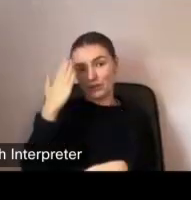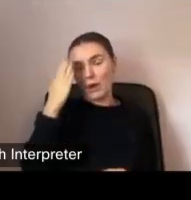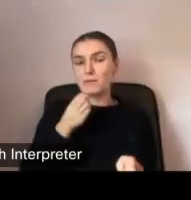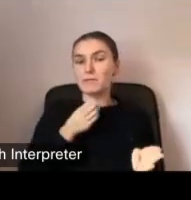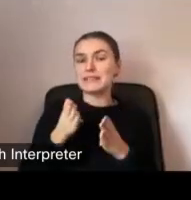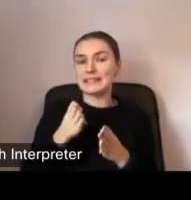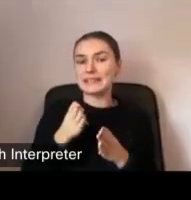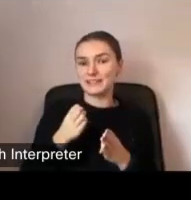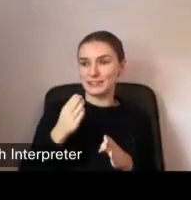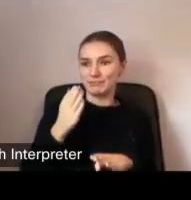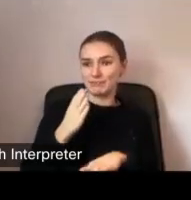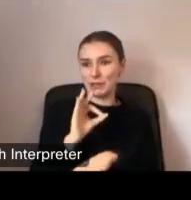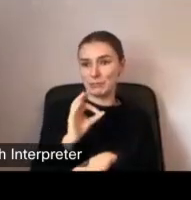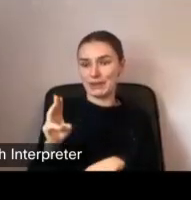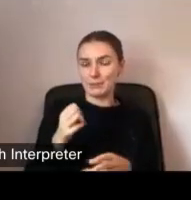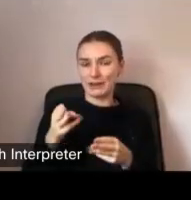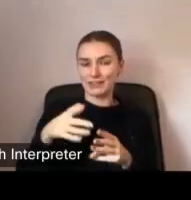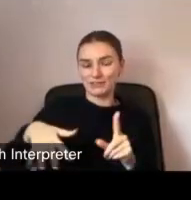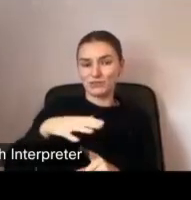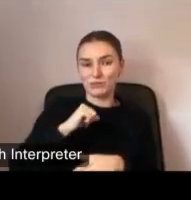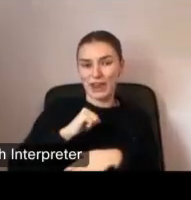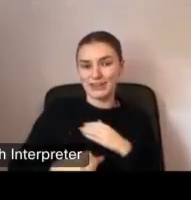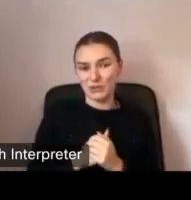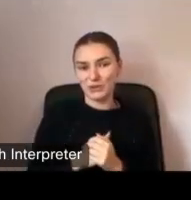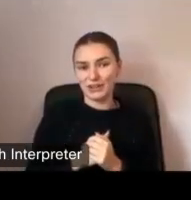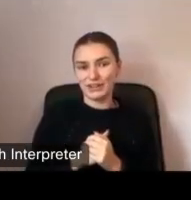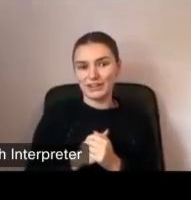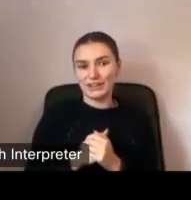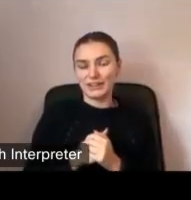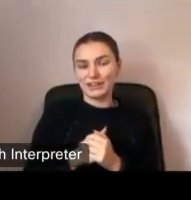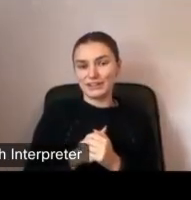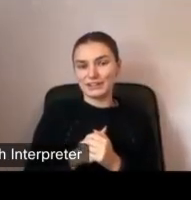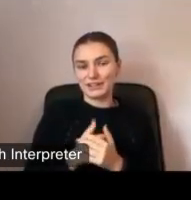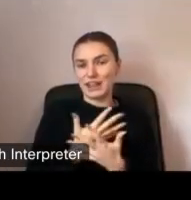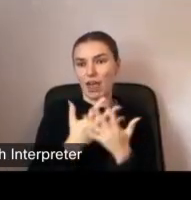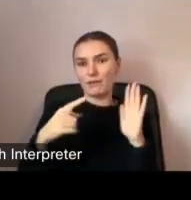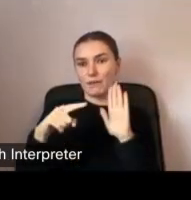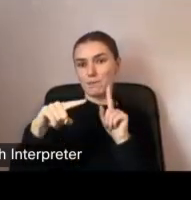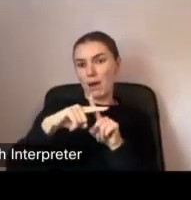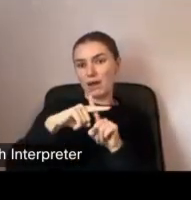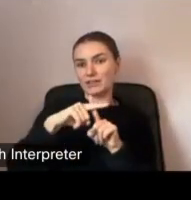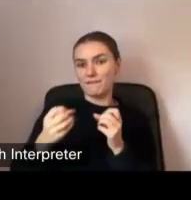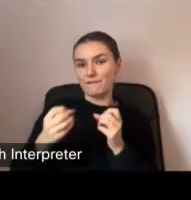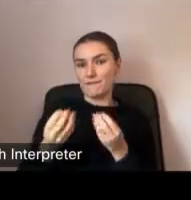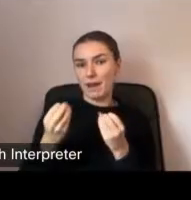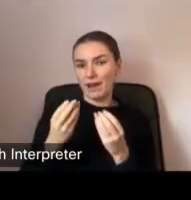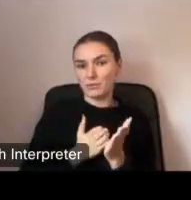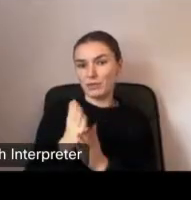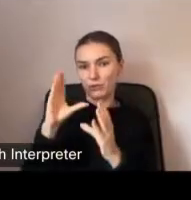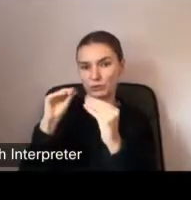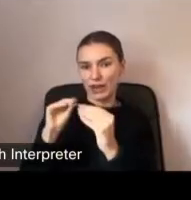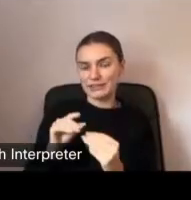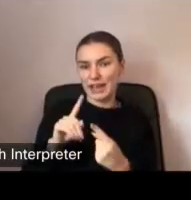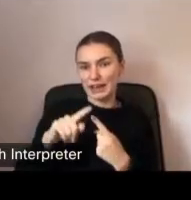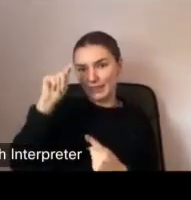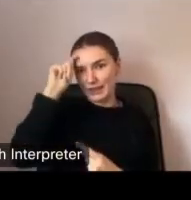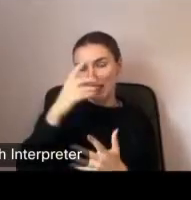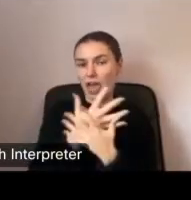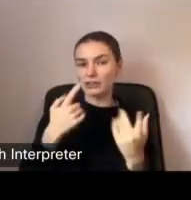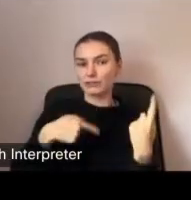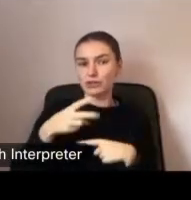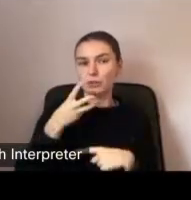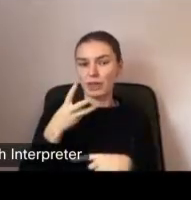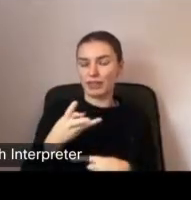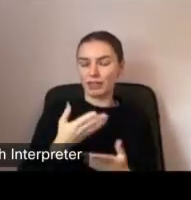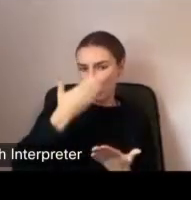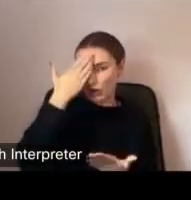or practice session today, so I think there's a lot of positive feedback coming through the chat, and I think a lot of us will take